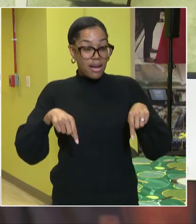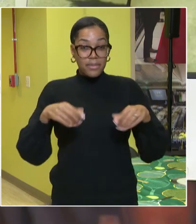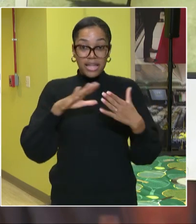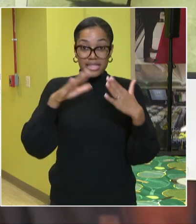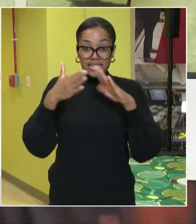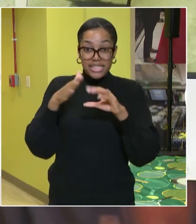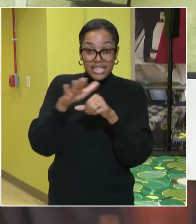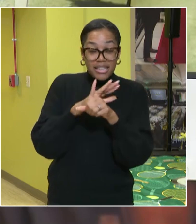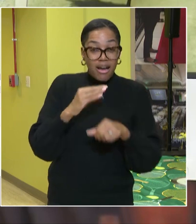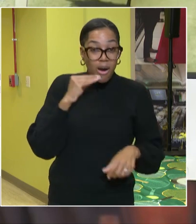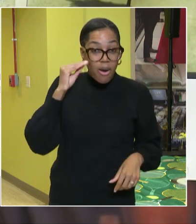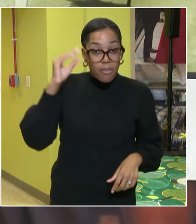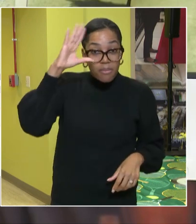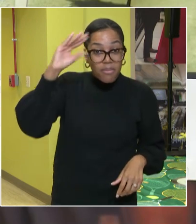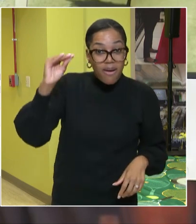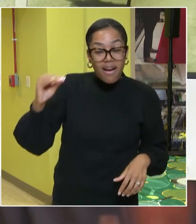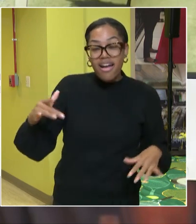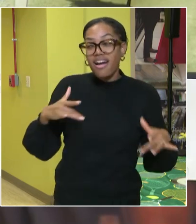him a hand.